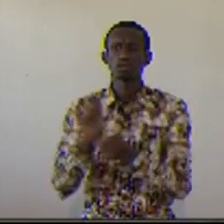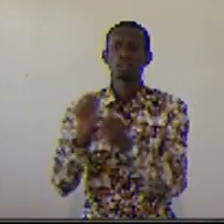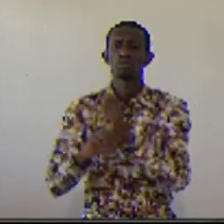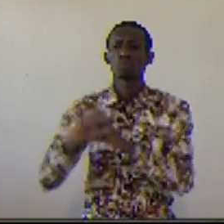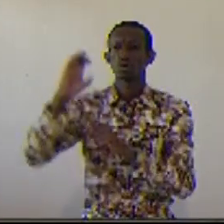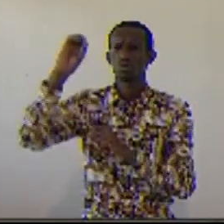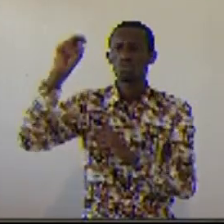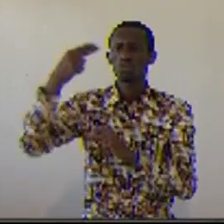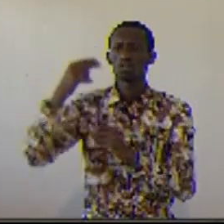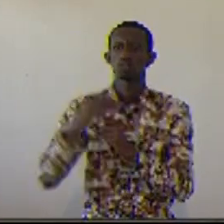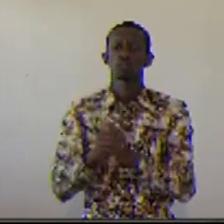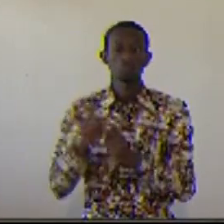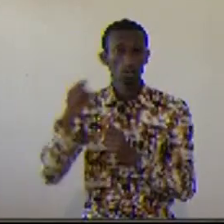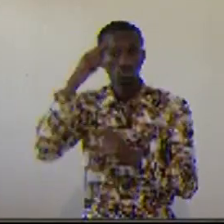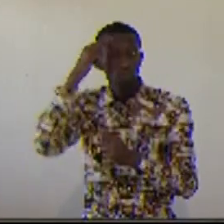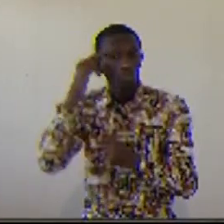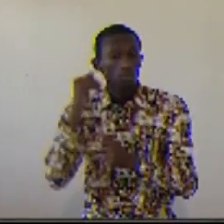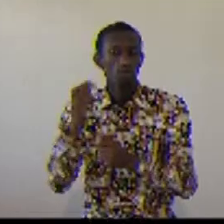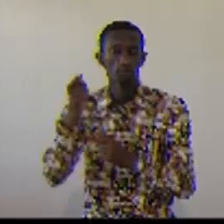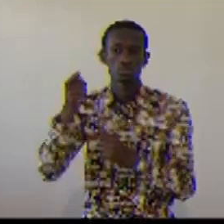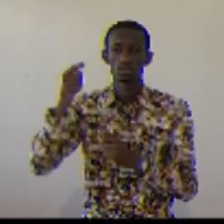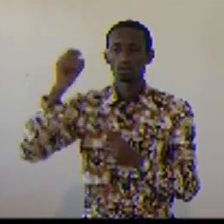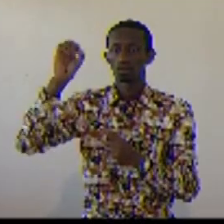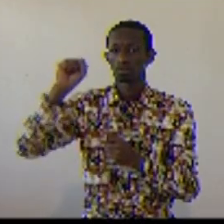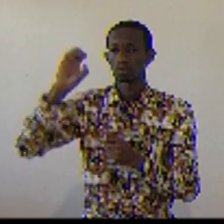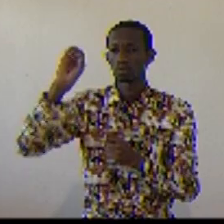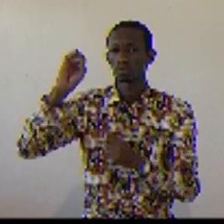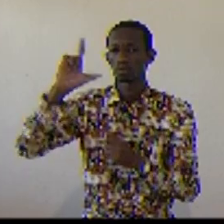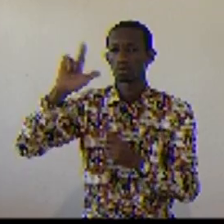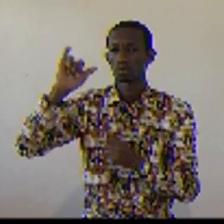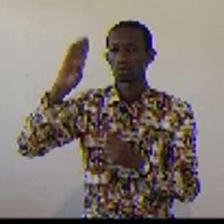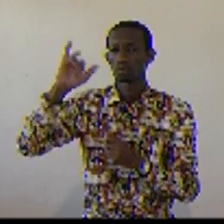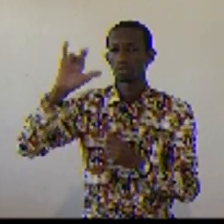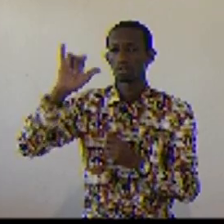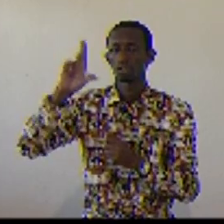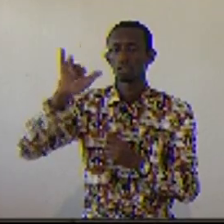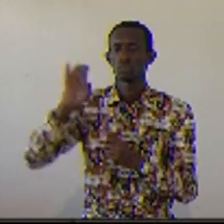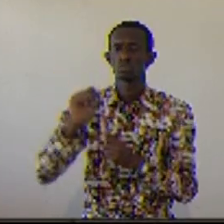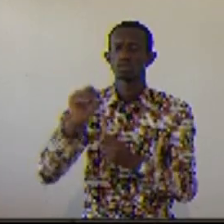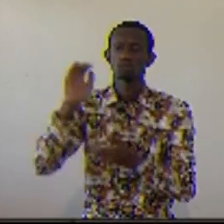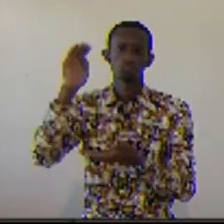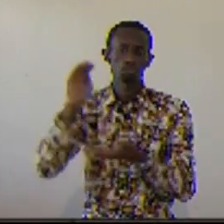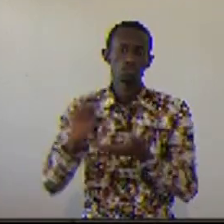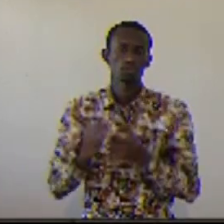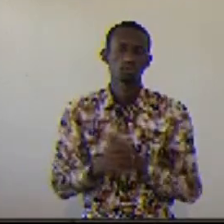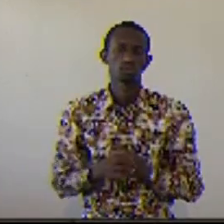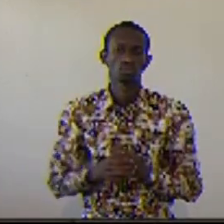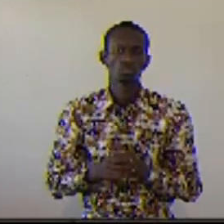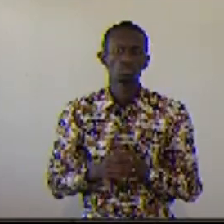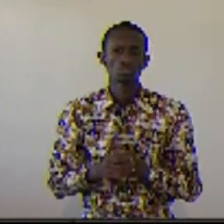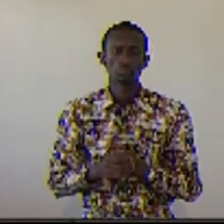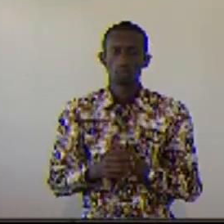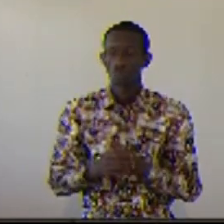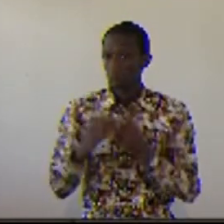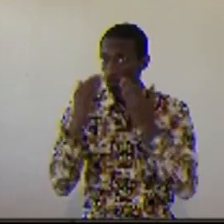why the solubility lowers. State any two methods of preparing. We looked at a number